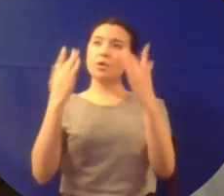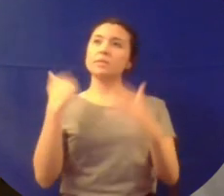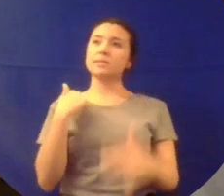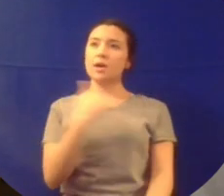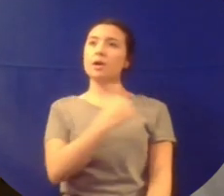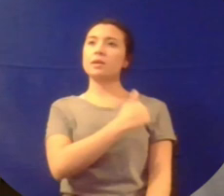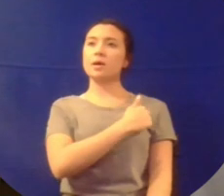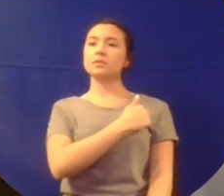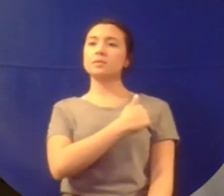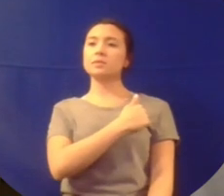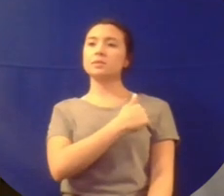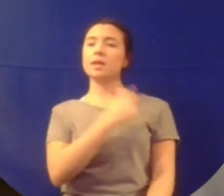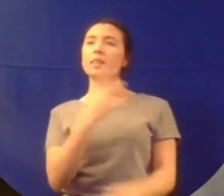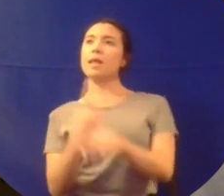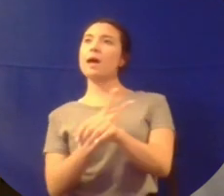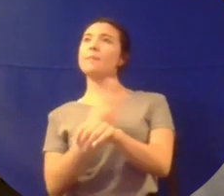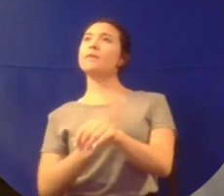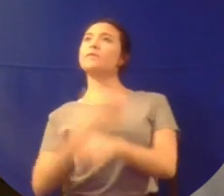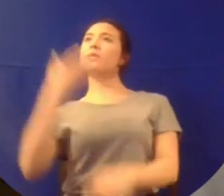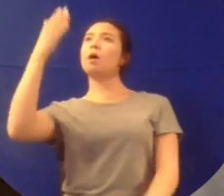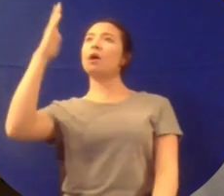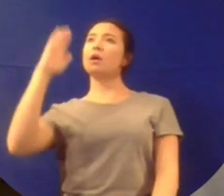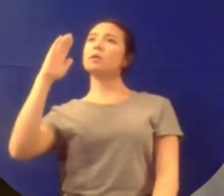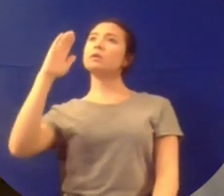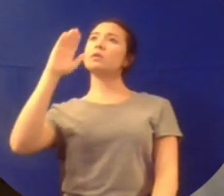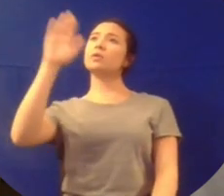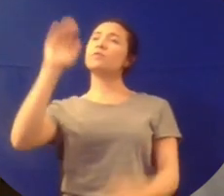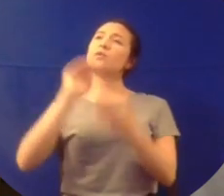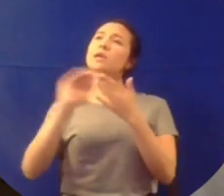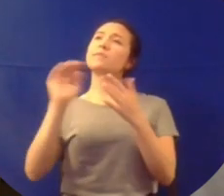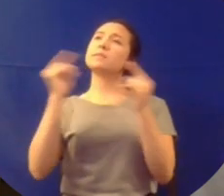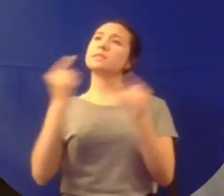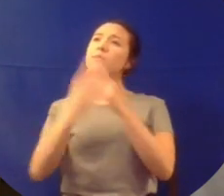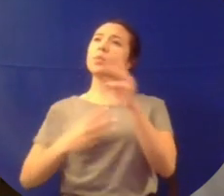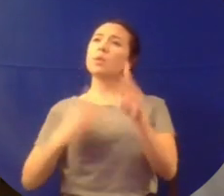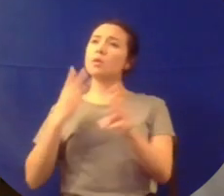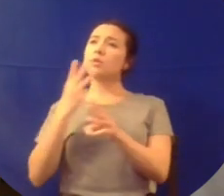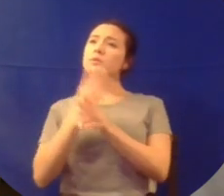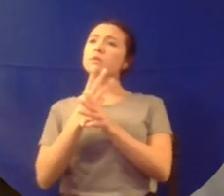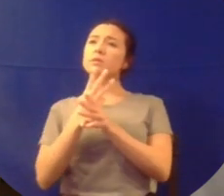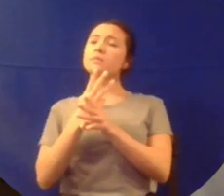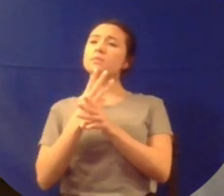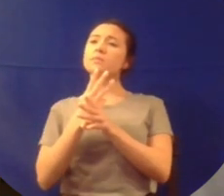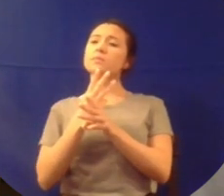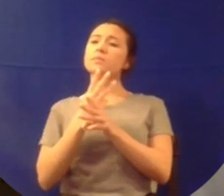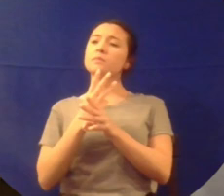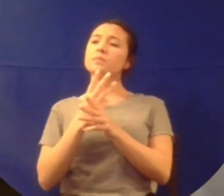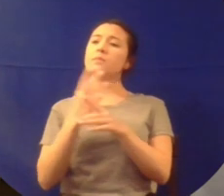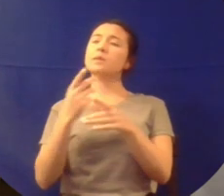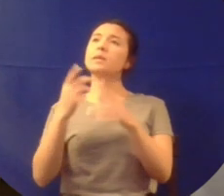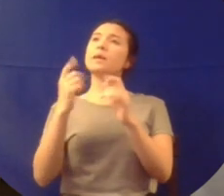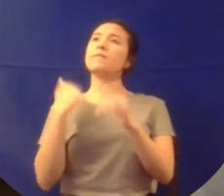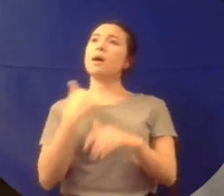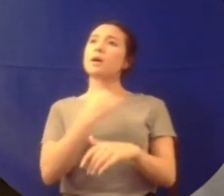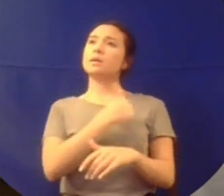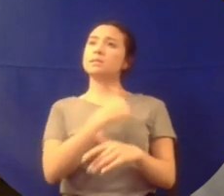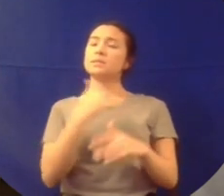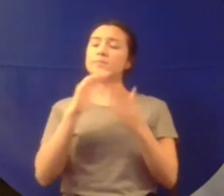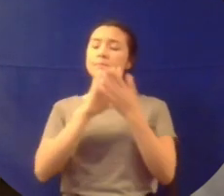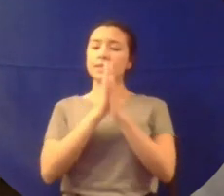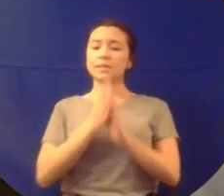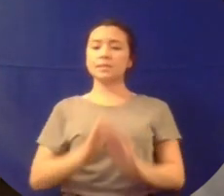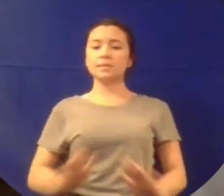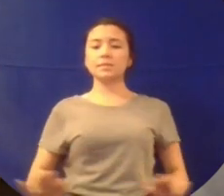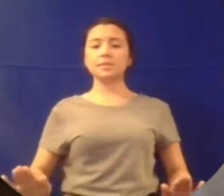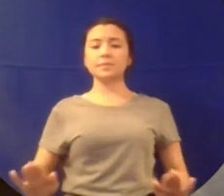you take away the sins of the world. Have mercy on us. Lamb of God, you take away the sins